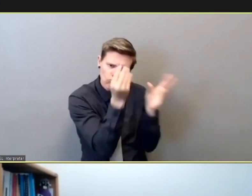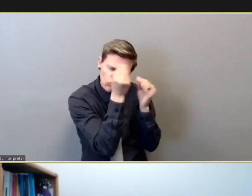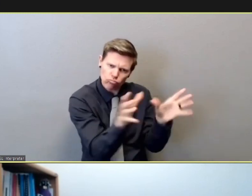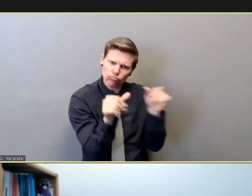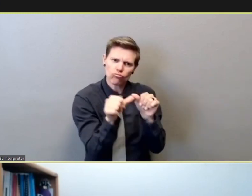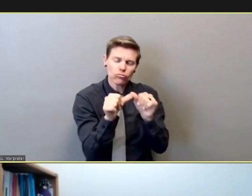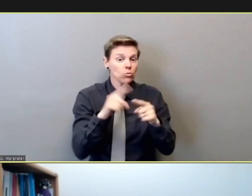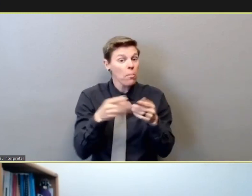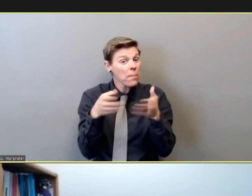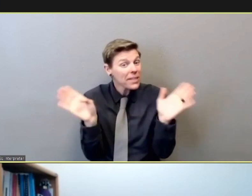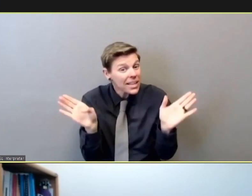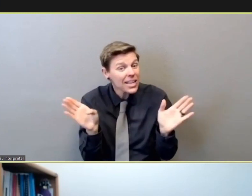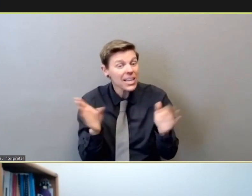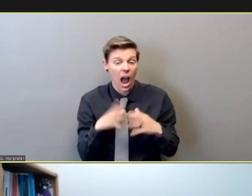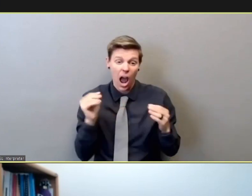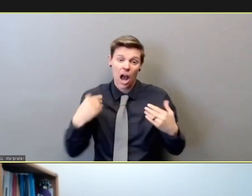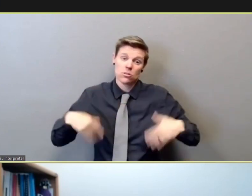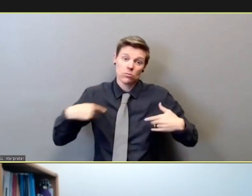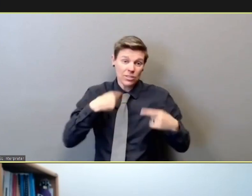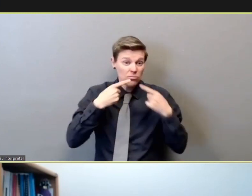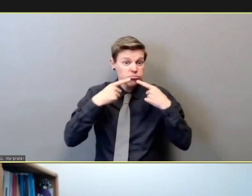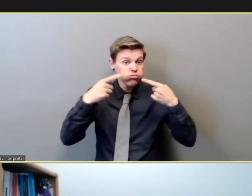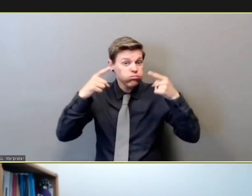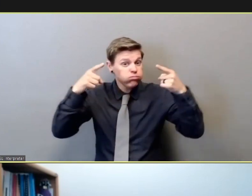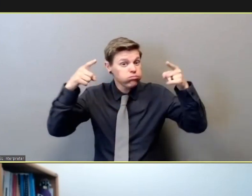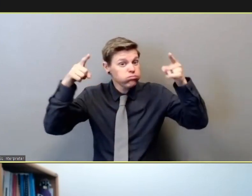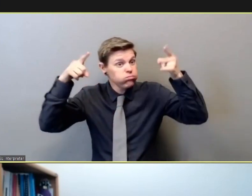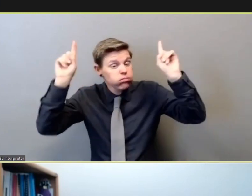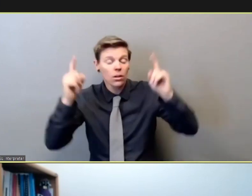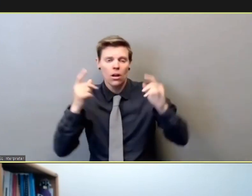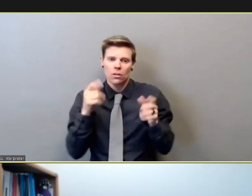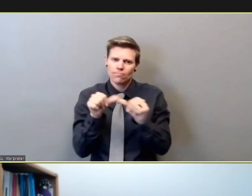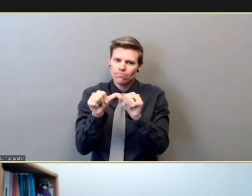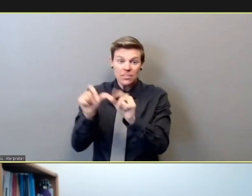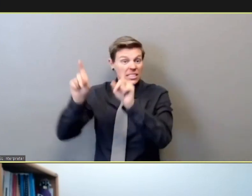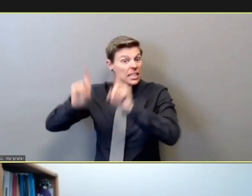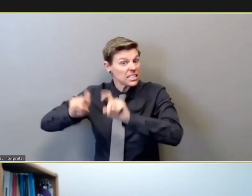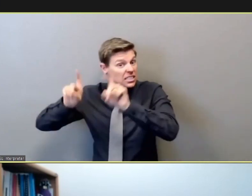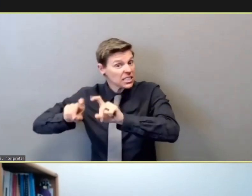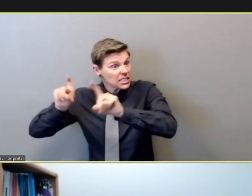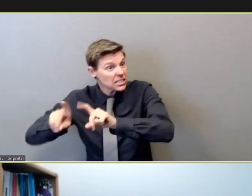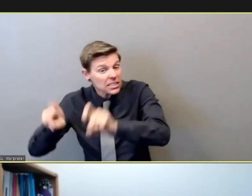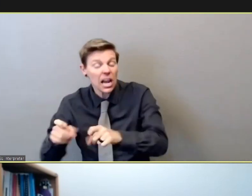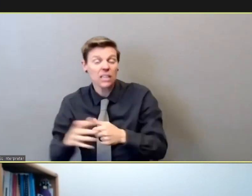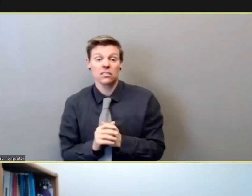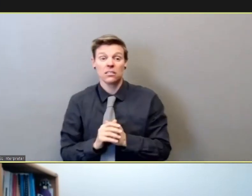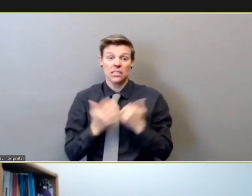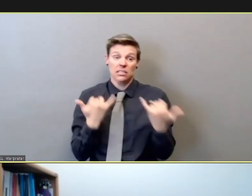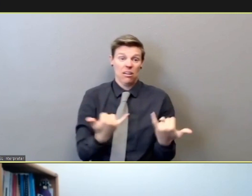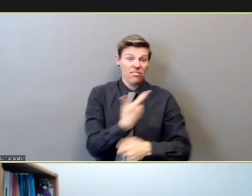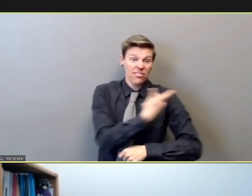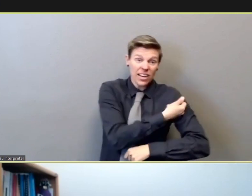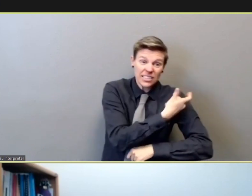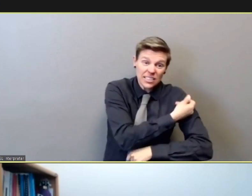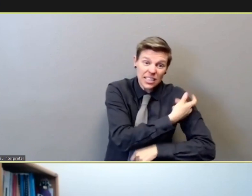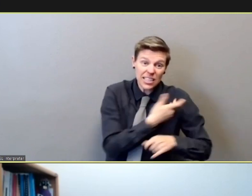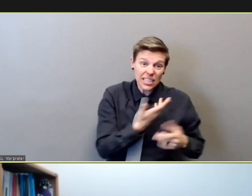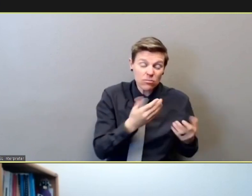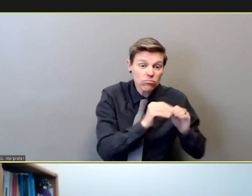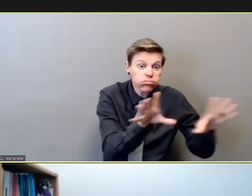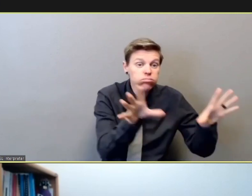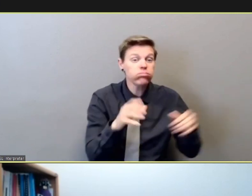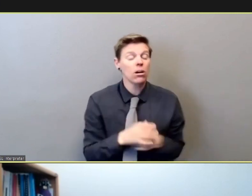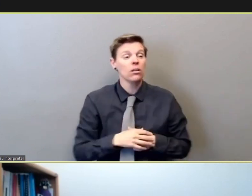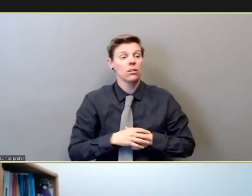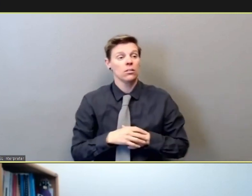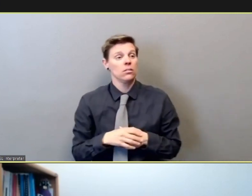in the testing arena, a lot of our success in the vaccination arena, our ability to even do a red, yellow,